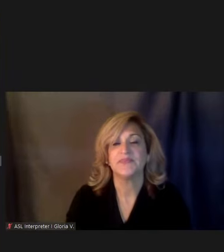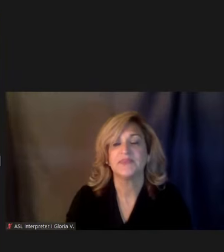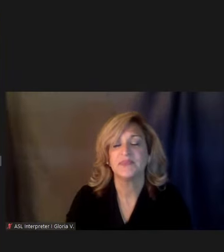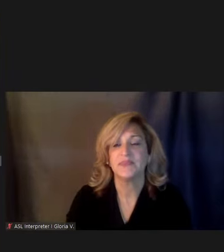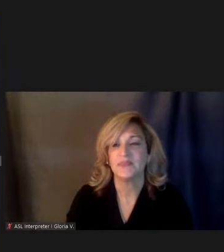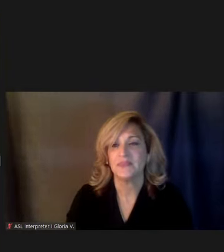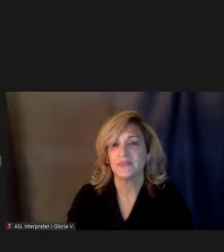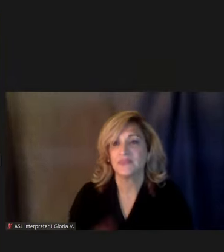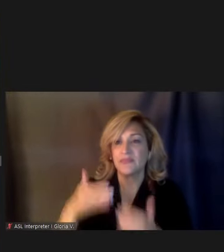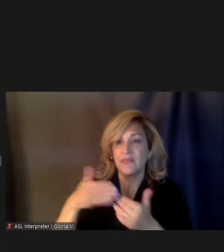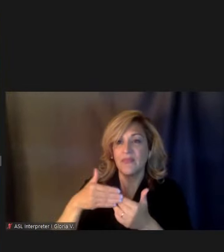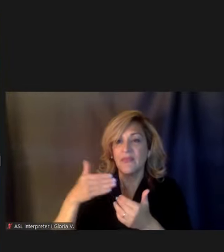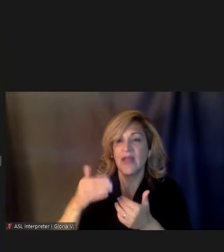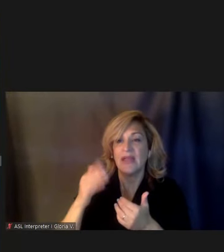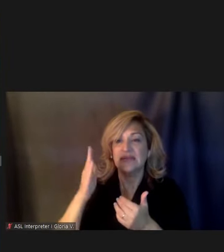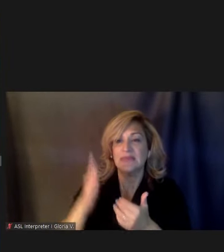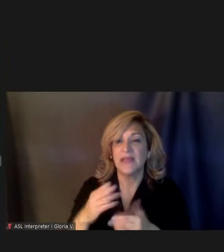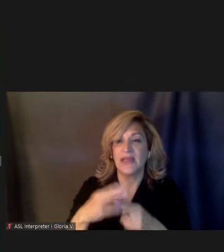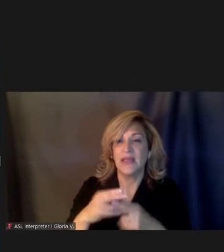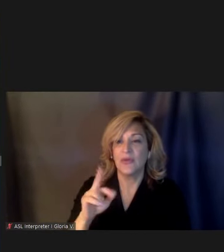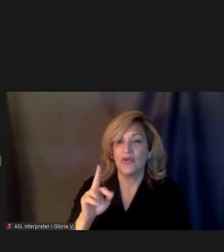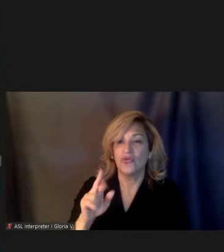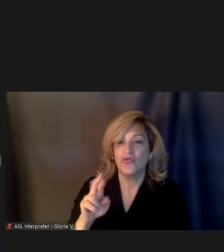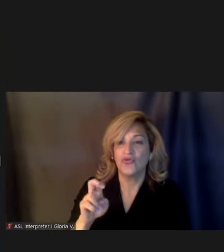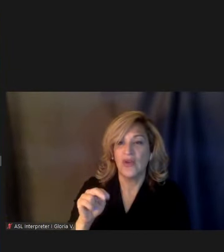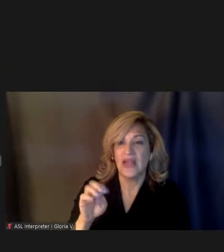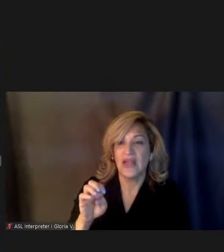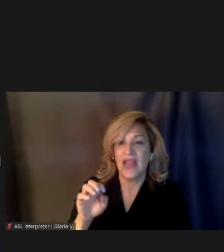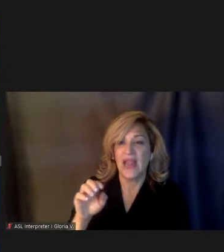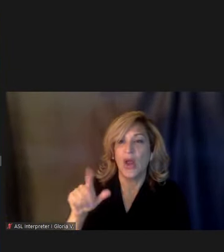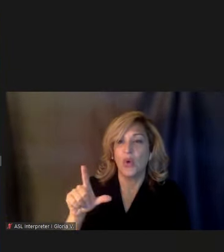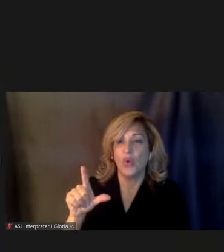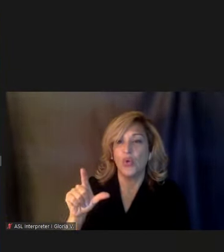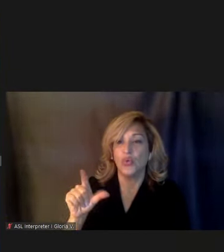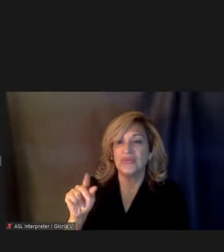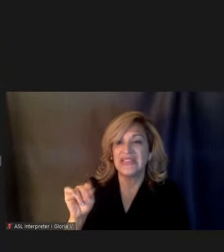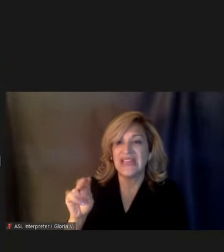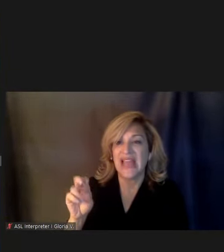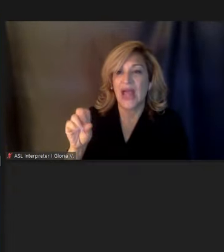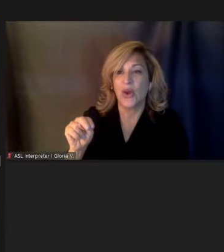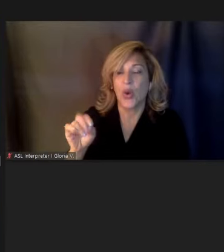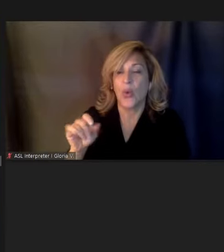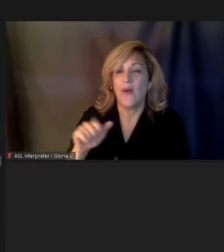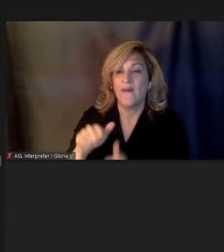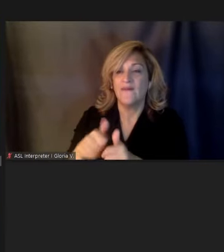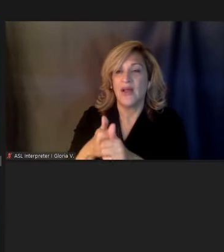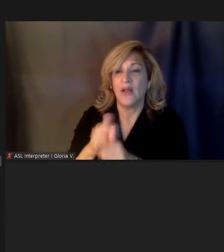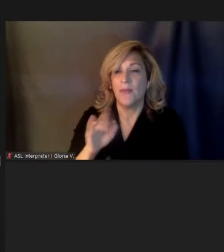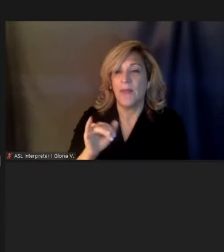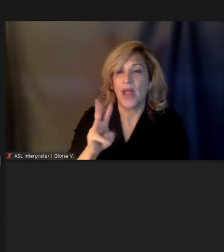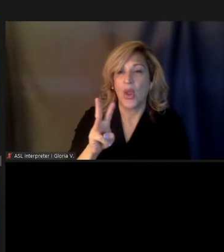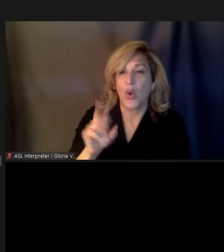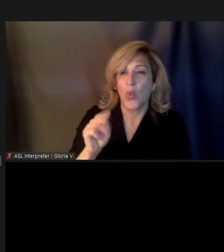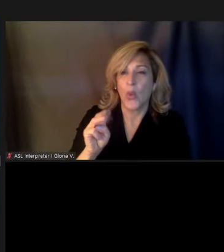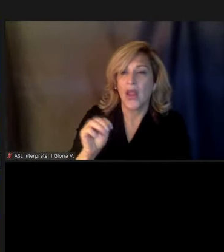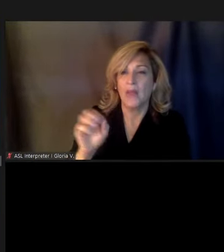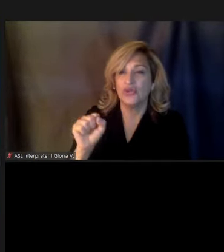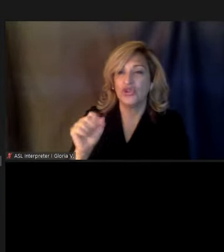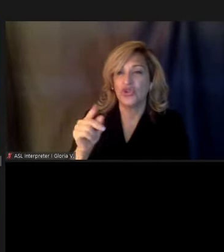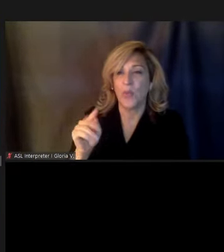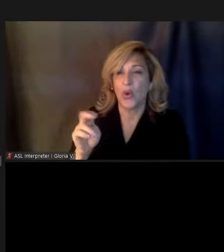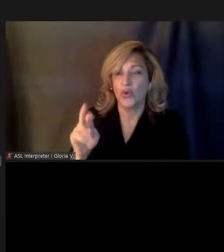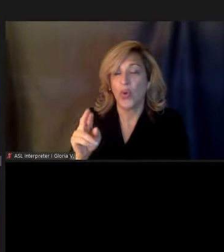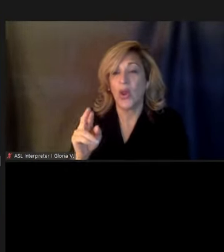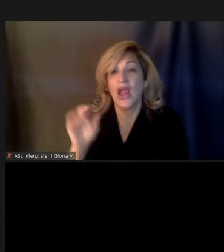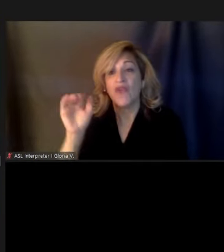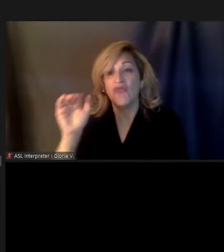next speaker is Renee Luciano, followed by William Schimoller. And as a reminder, there will